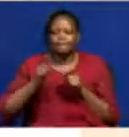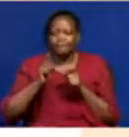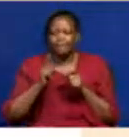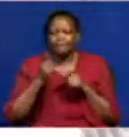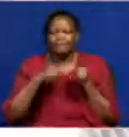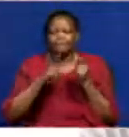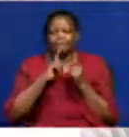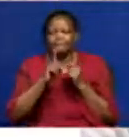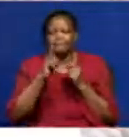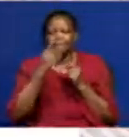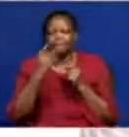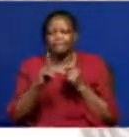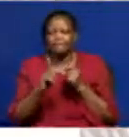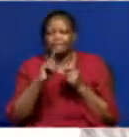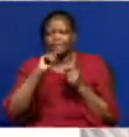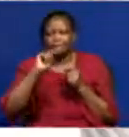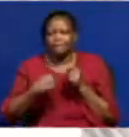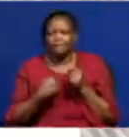from